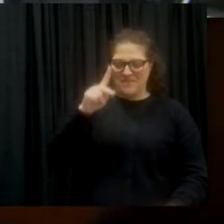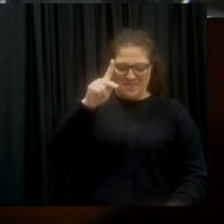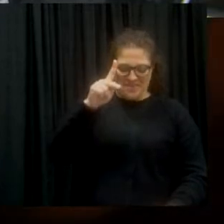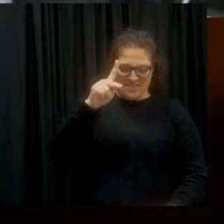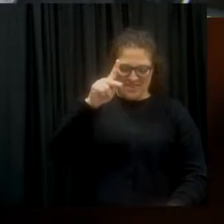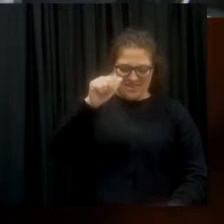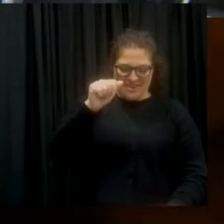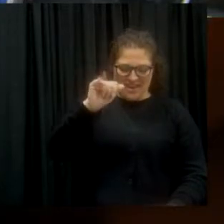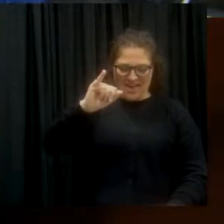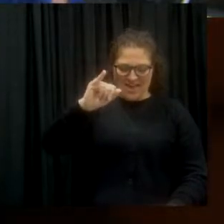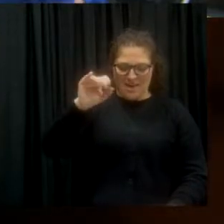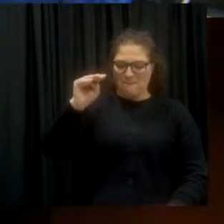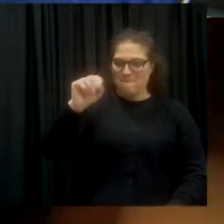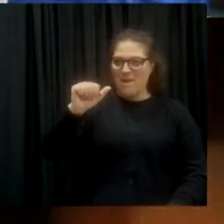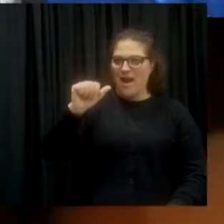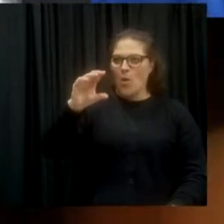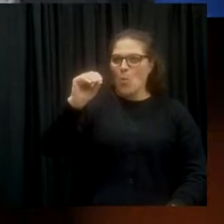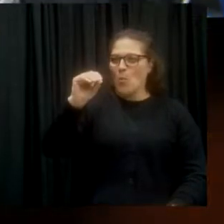Kai Mao.